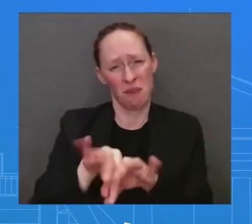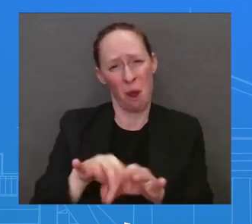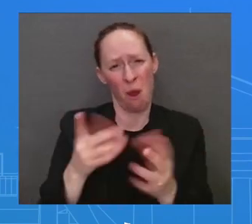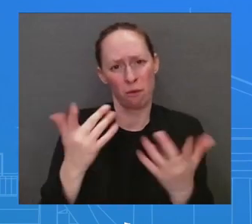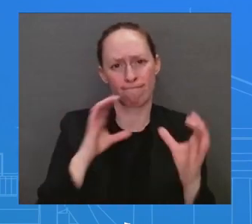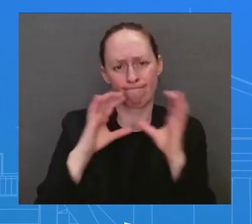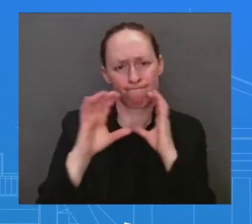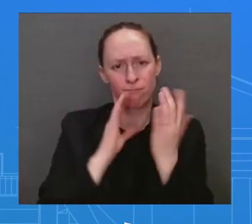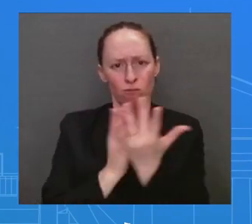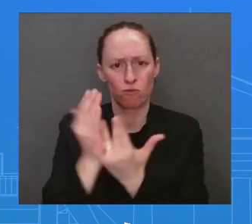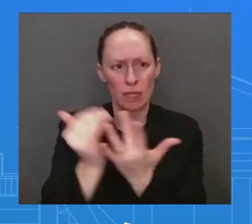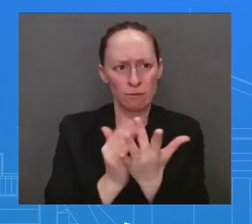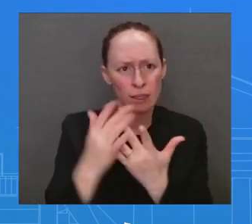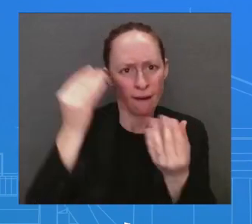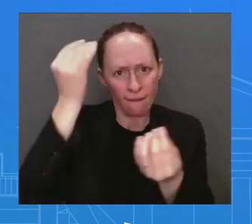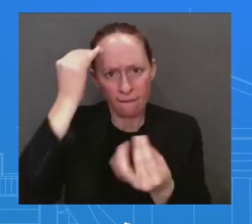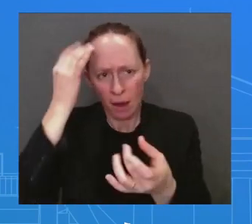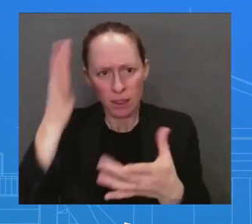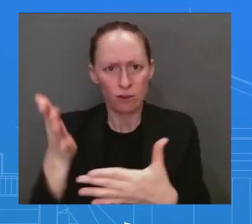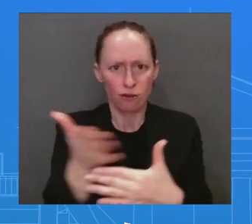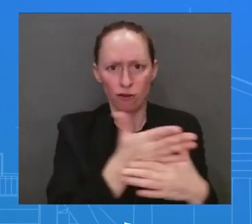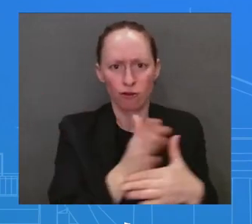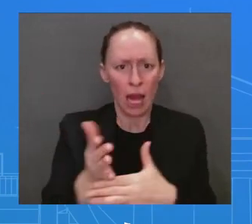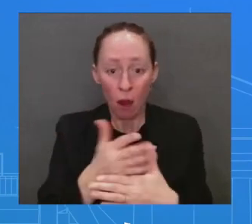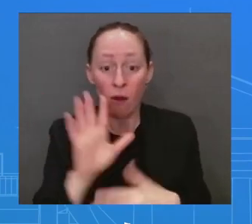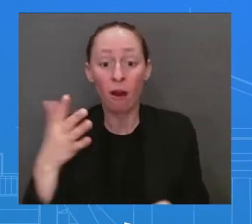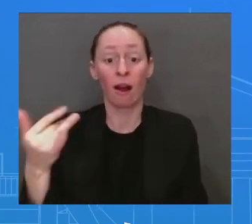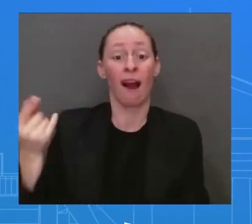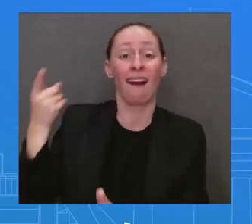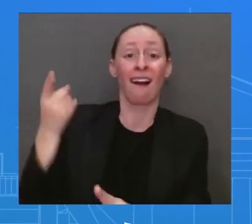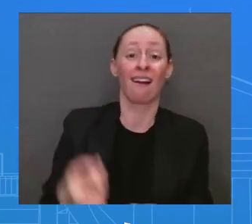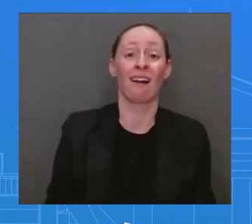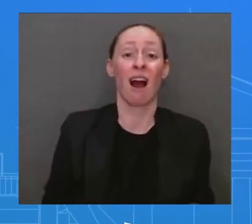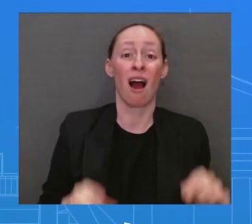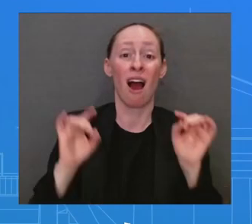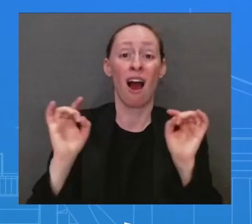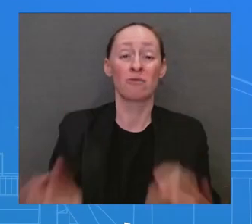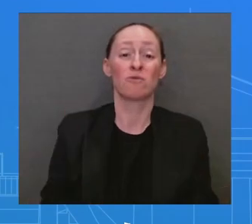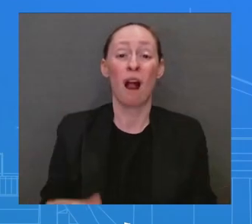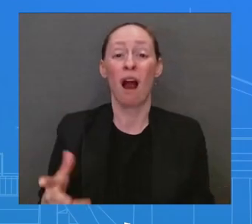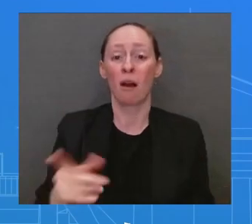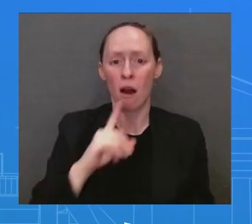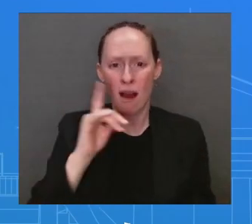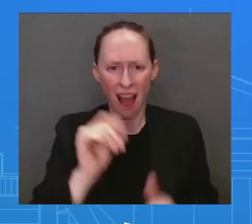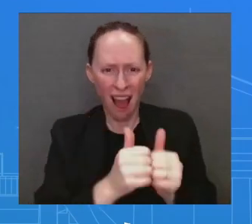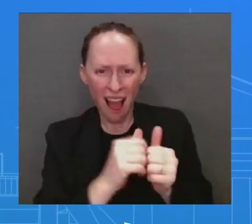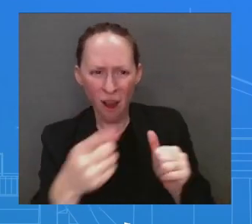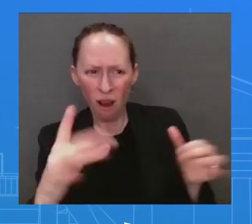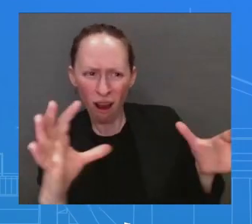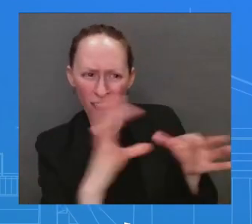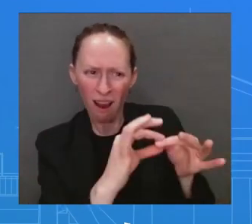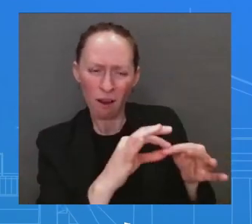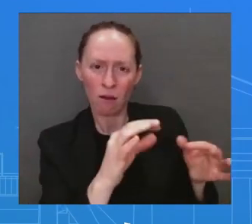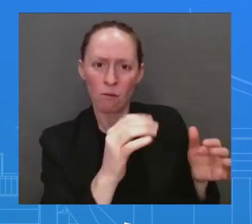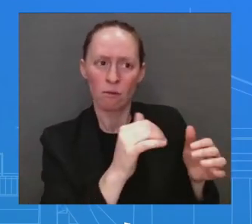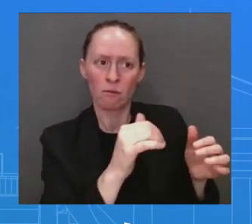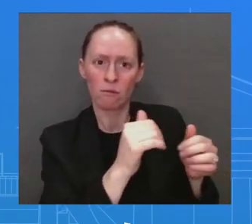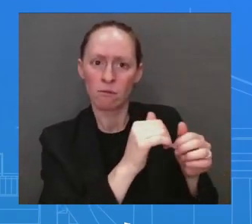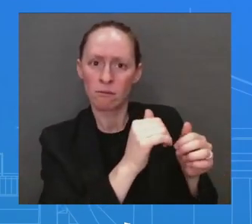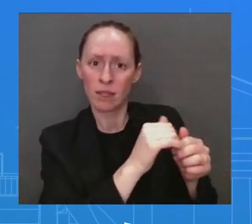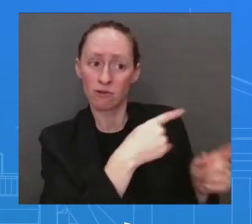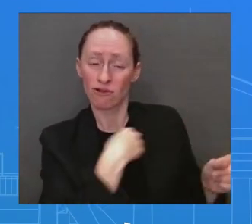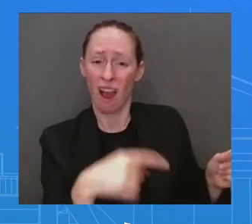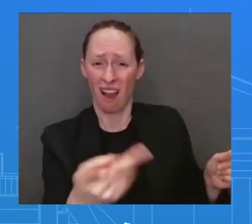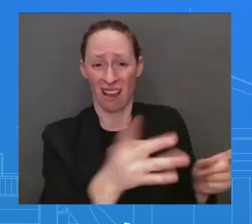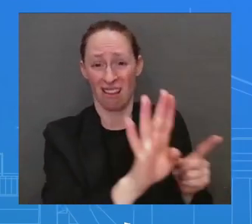course, Australia's, you know, their relationship with China is incredibly important to them as well, to manage it. Now, to your first question, there's no question